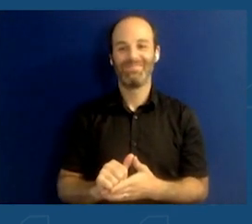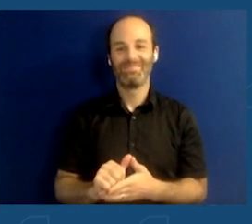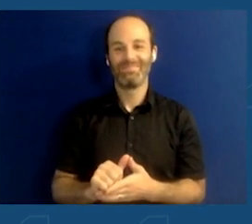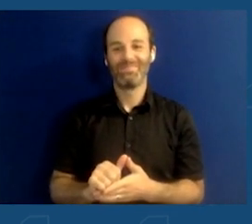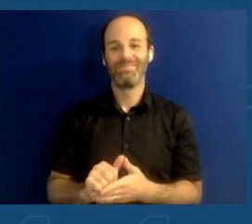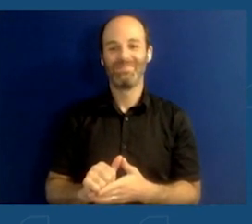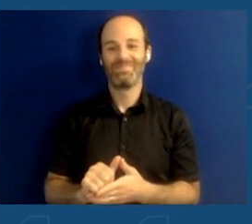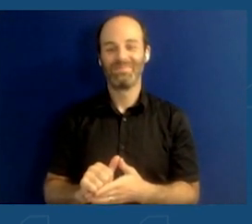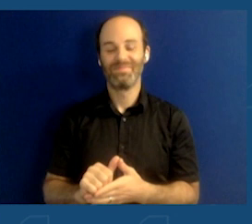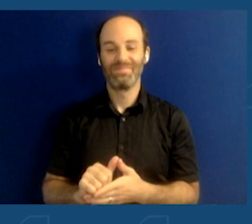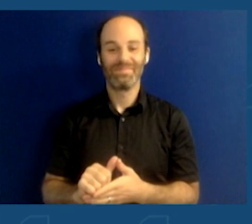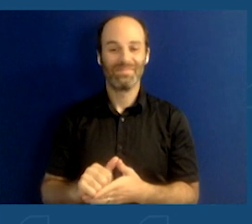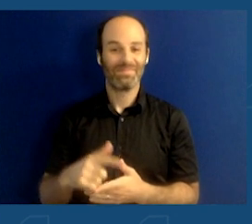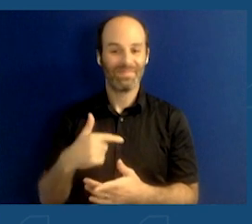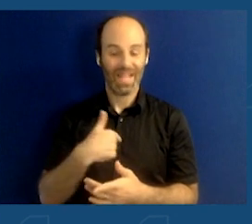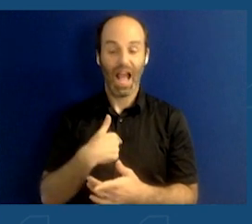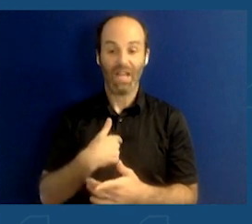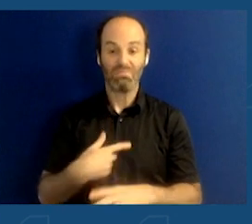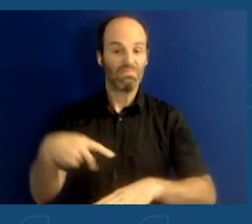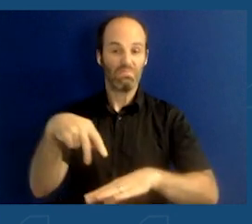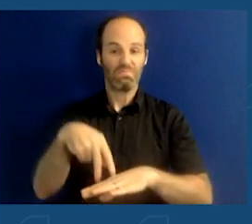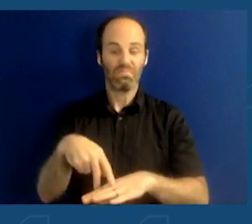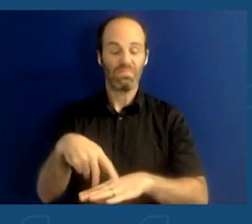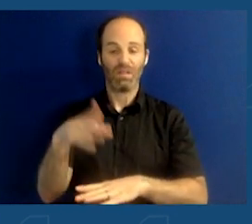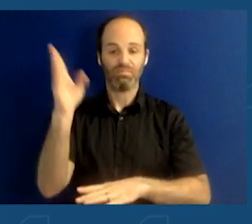so I gave this class, and